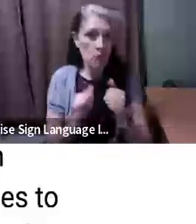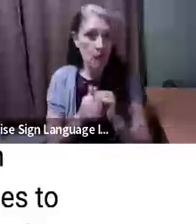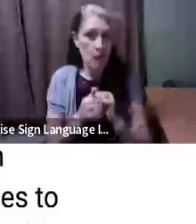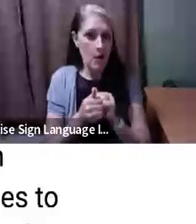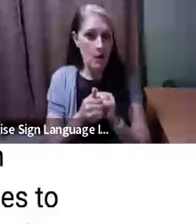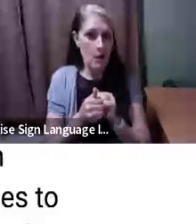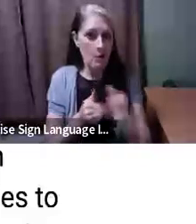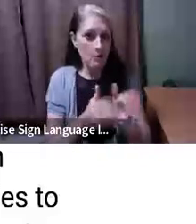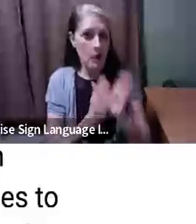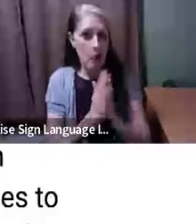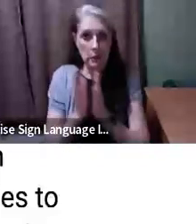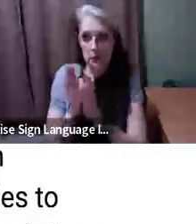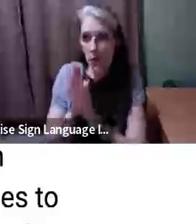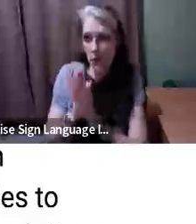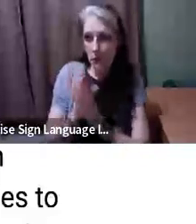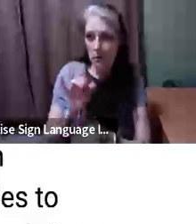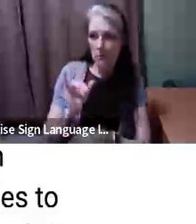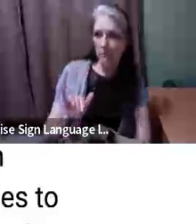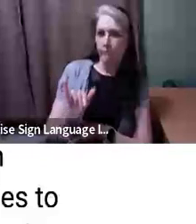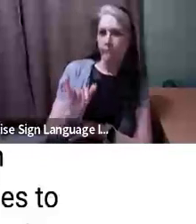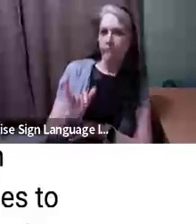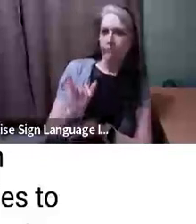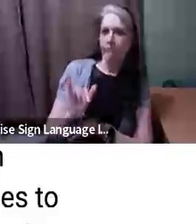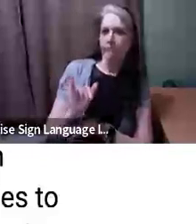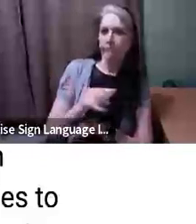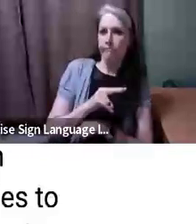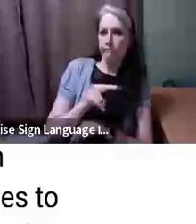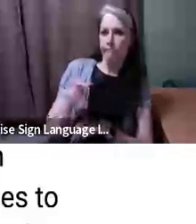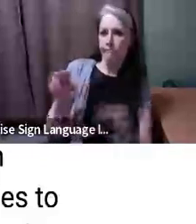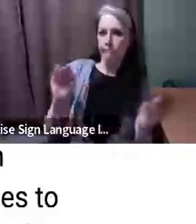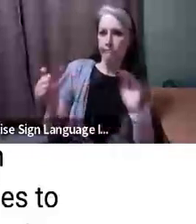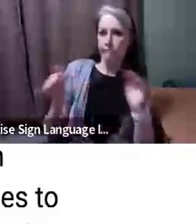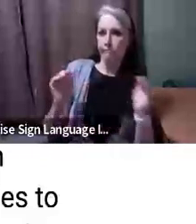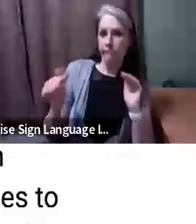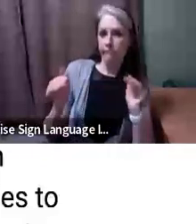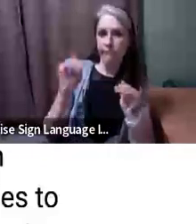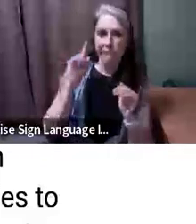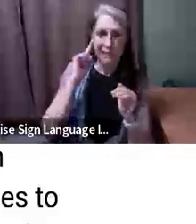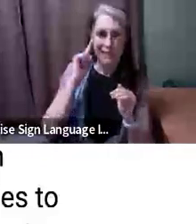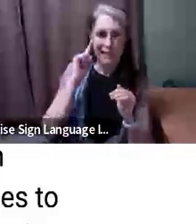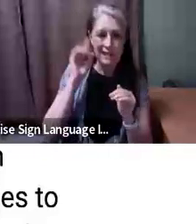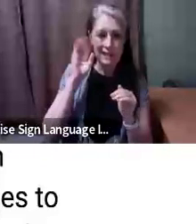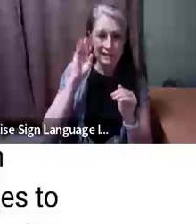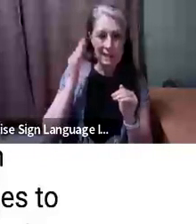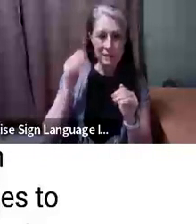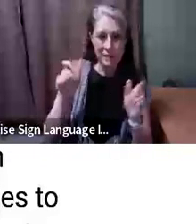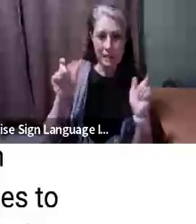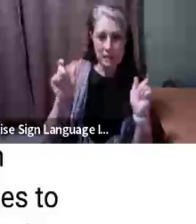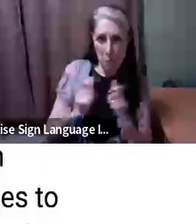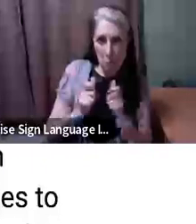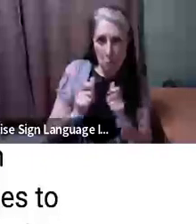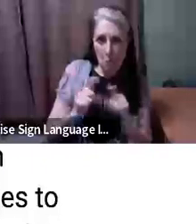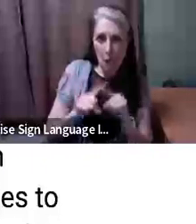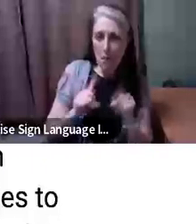And it kind of stopped me, and I was like, that seems like such a small thing, but